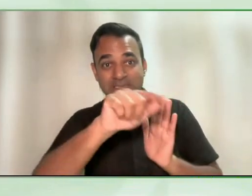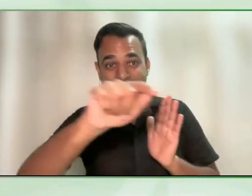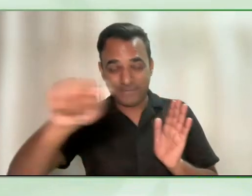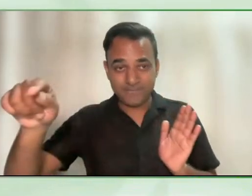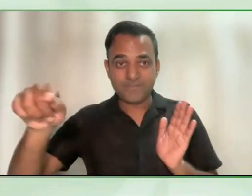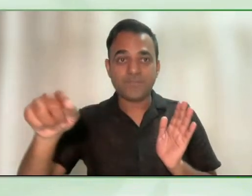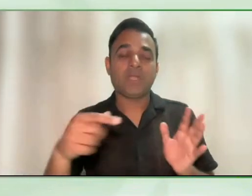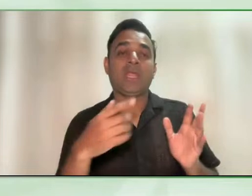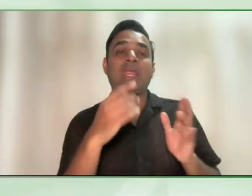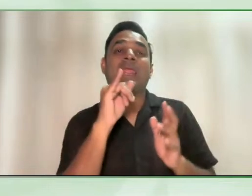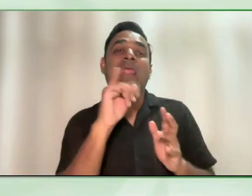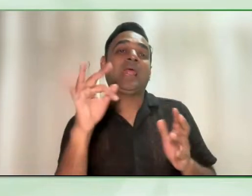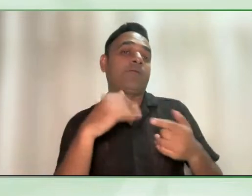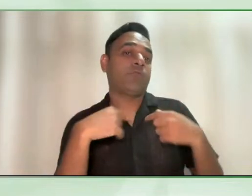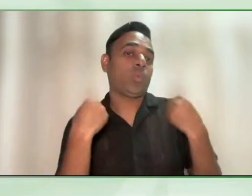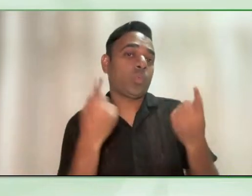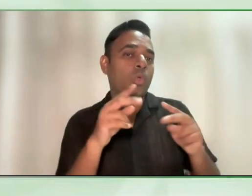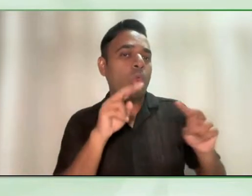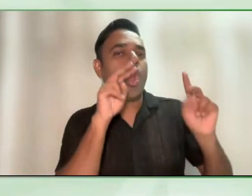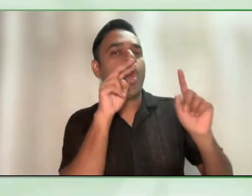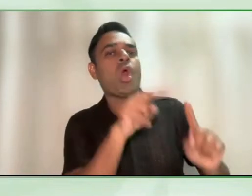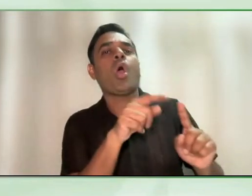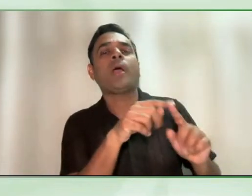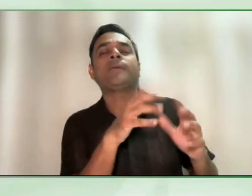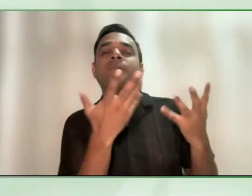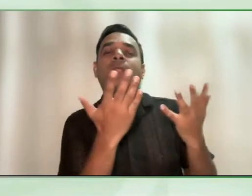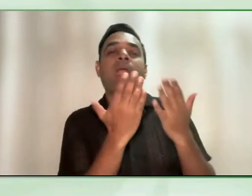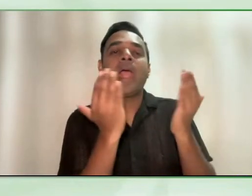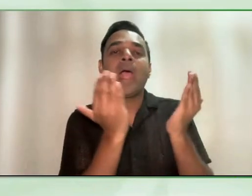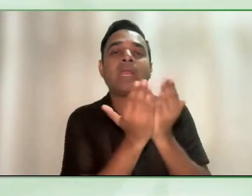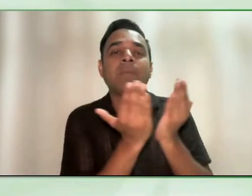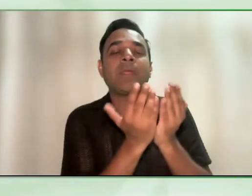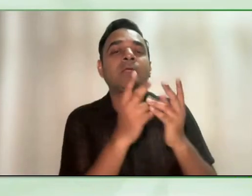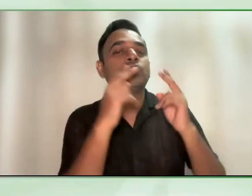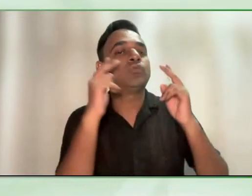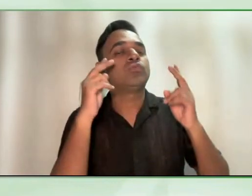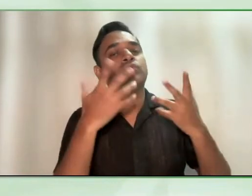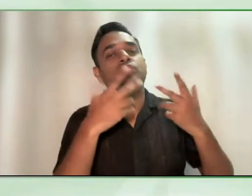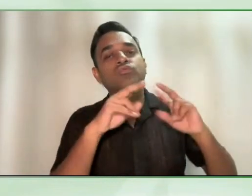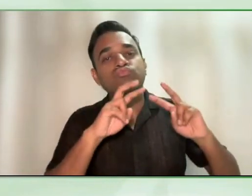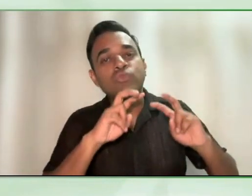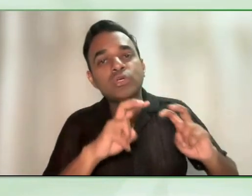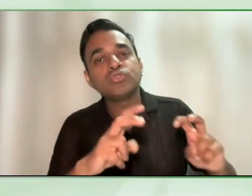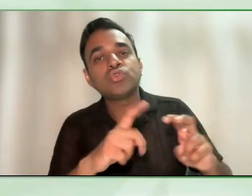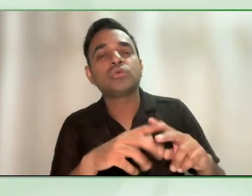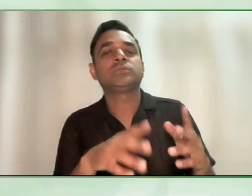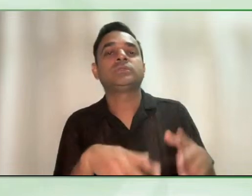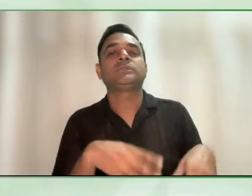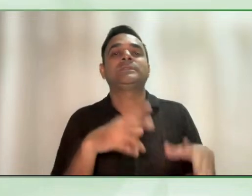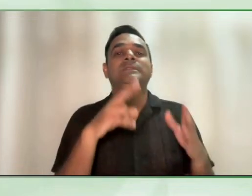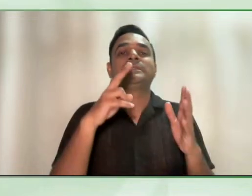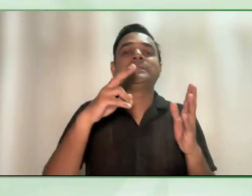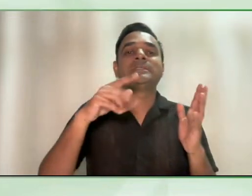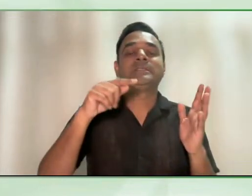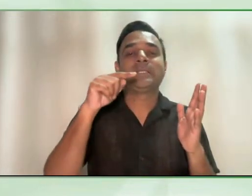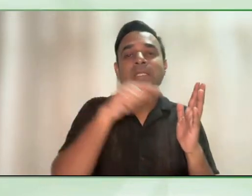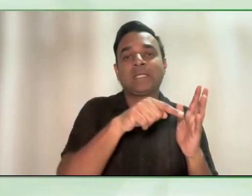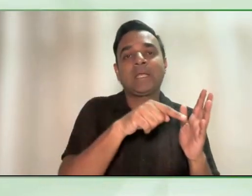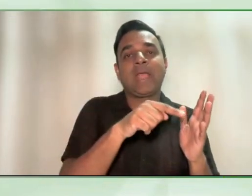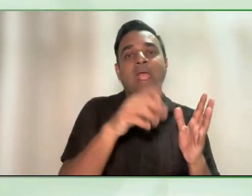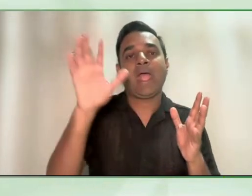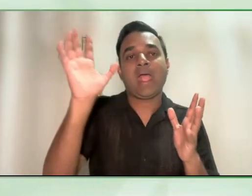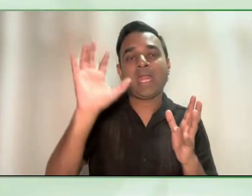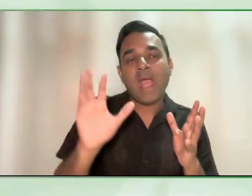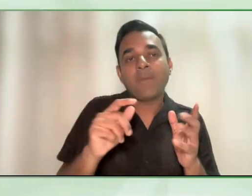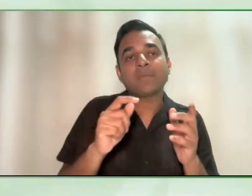is, again, including people with disabilities in the co-design of policies. We often say within the disability